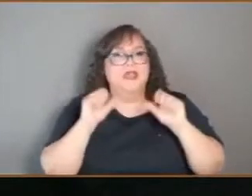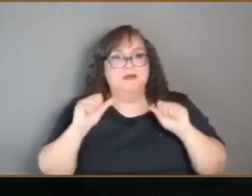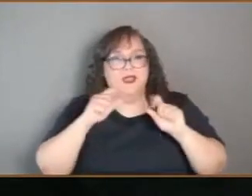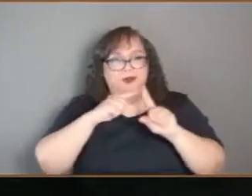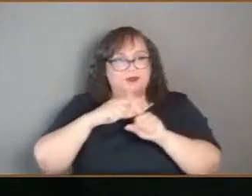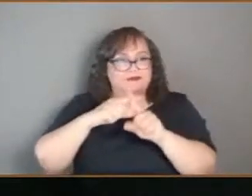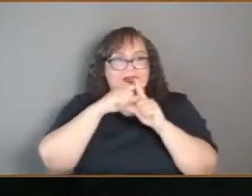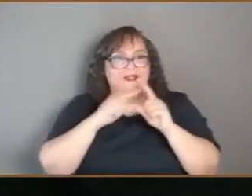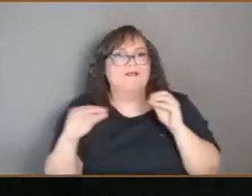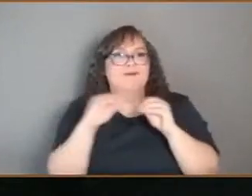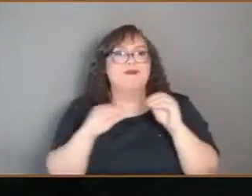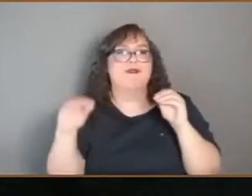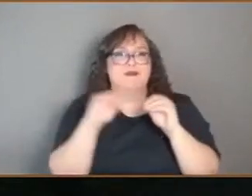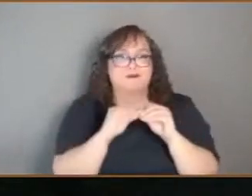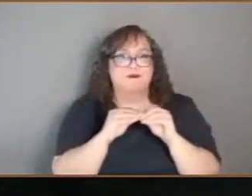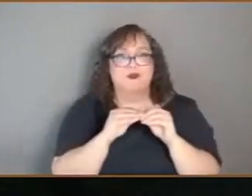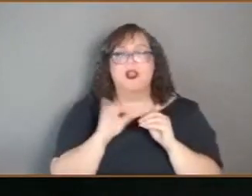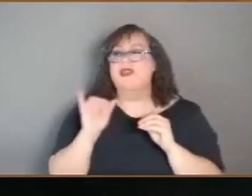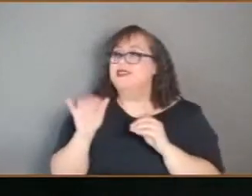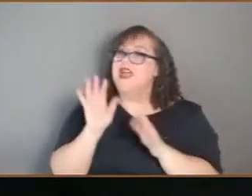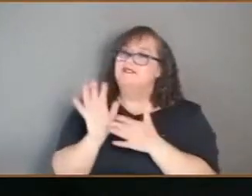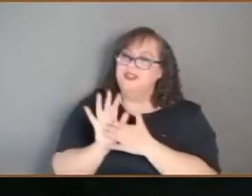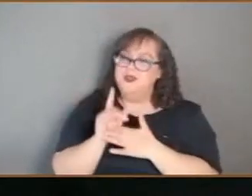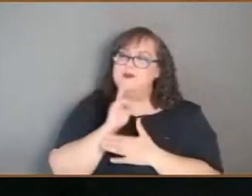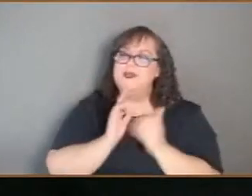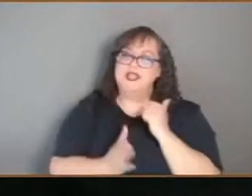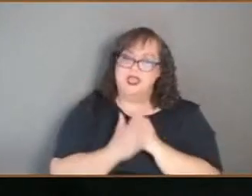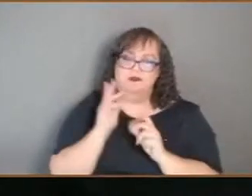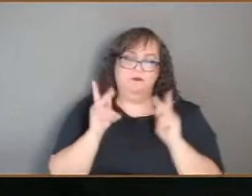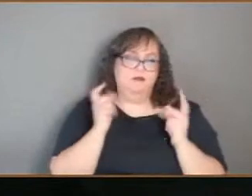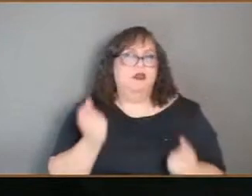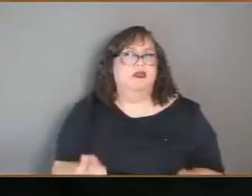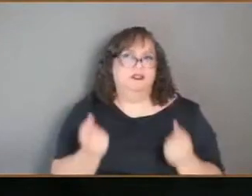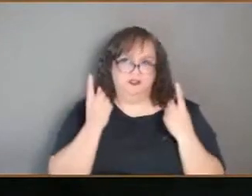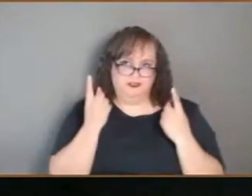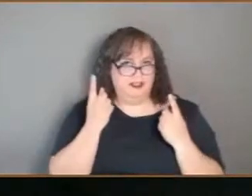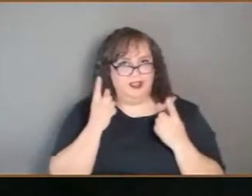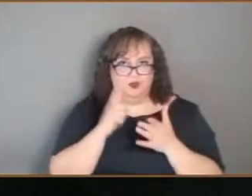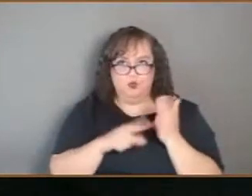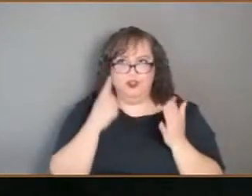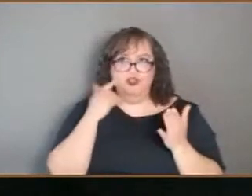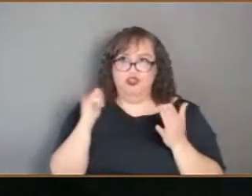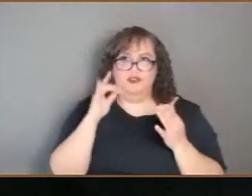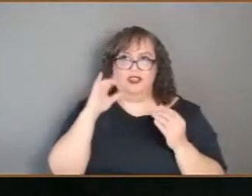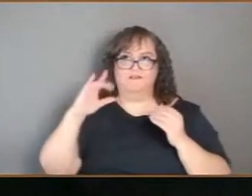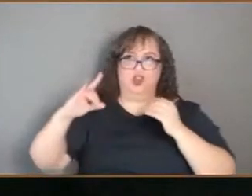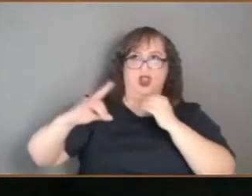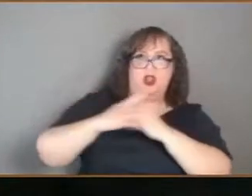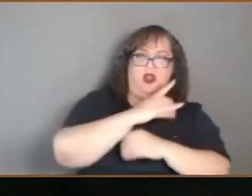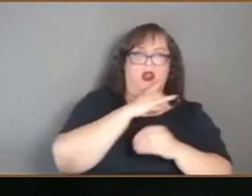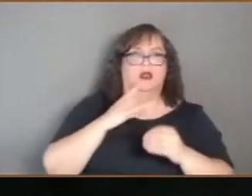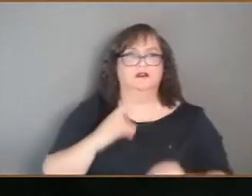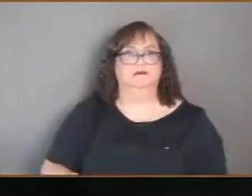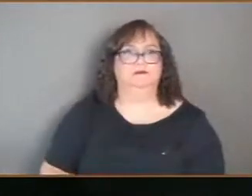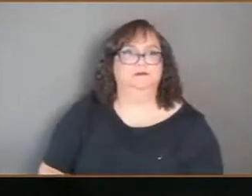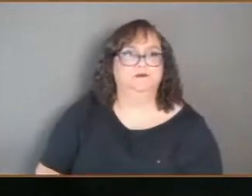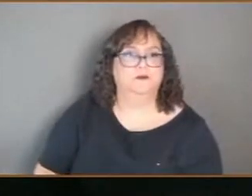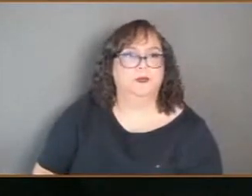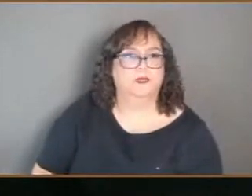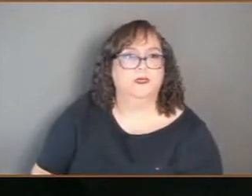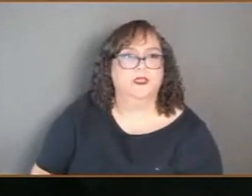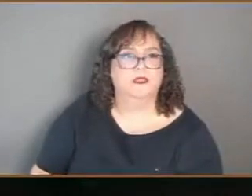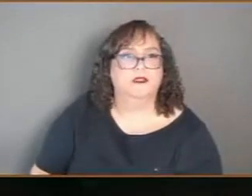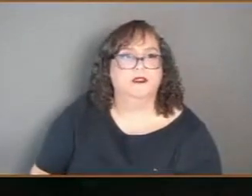that video actually really simplifies it very well for people to understand. So I'm glad we also had that to look at. Okay, Leica on 65 on